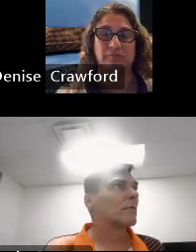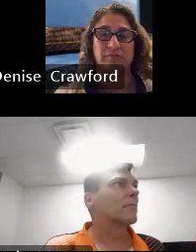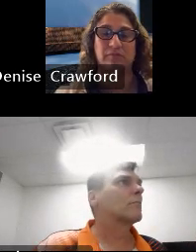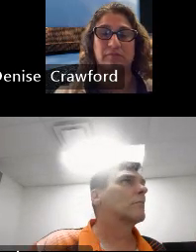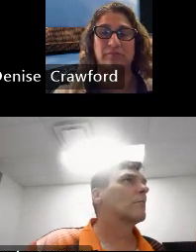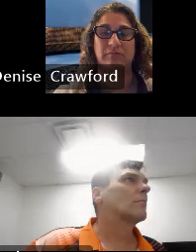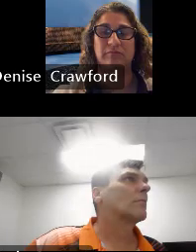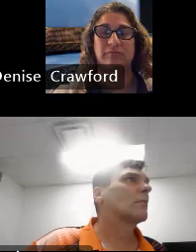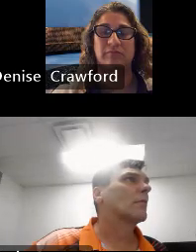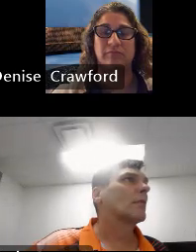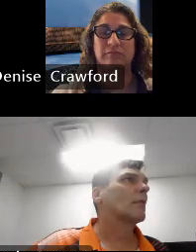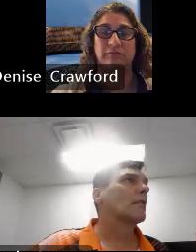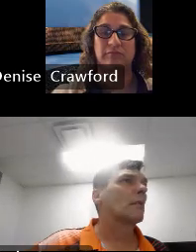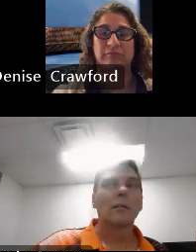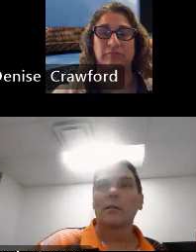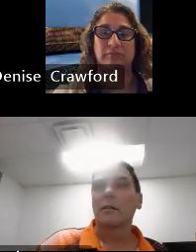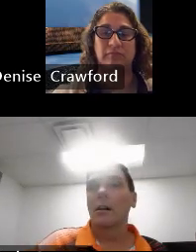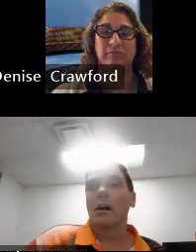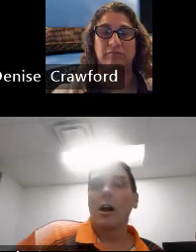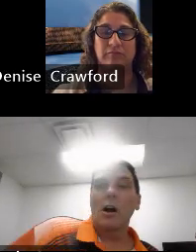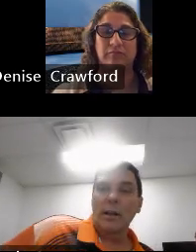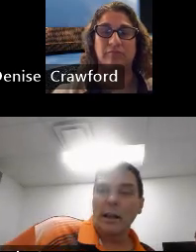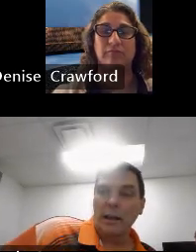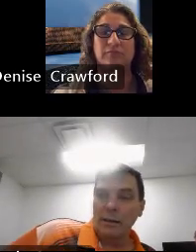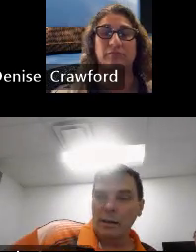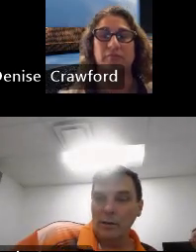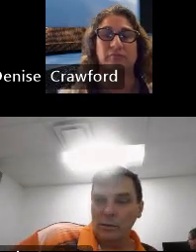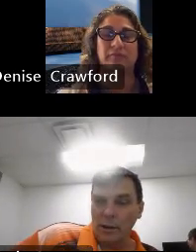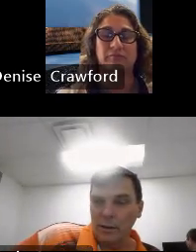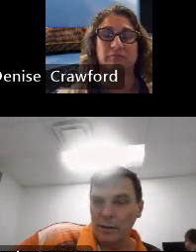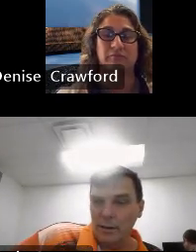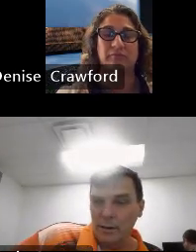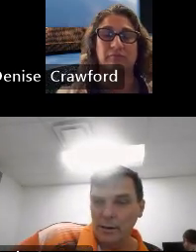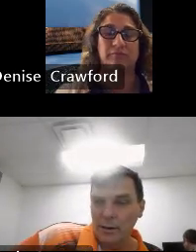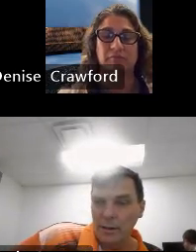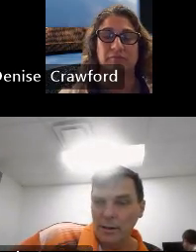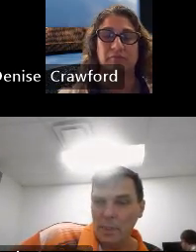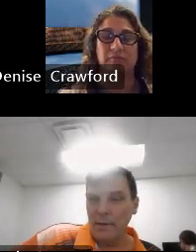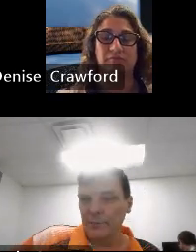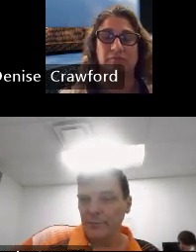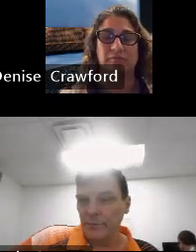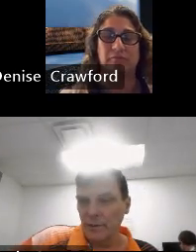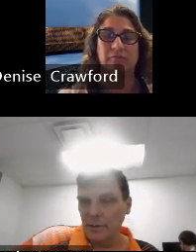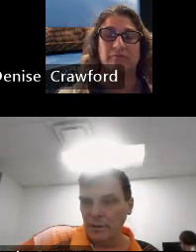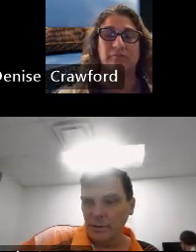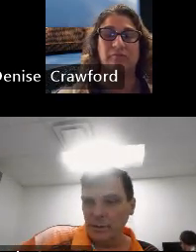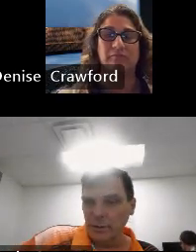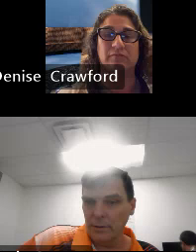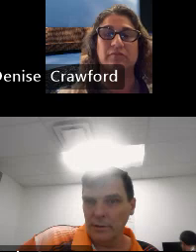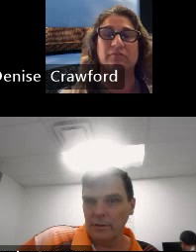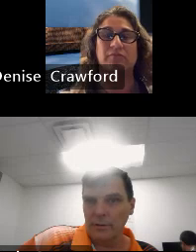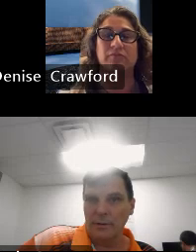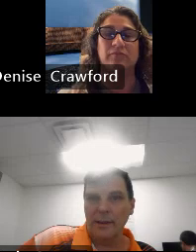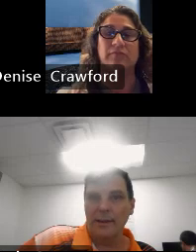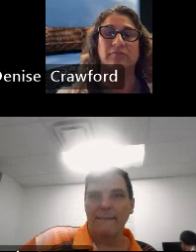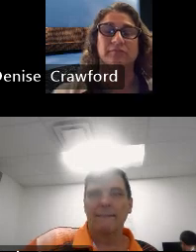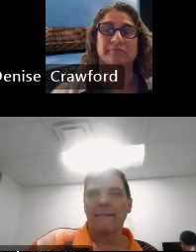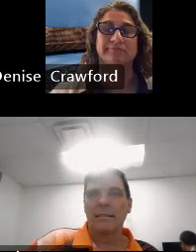training available to the community for y'all to share with your colleagues, come and join, and hopefully to collaborate and learn something with us.